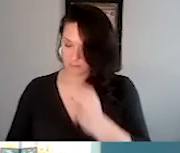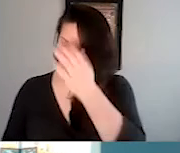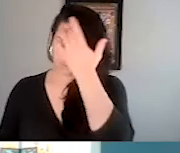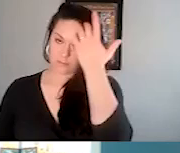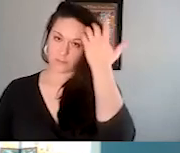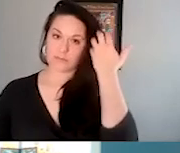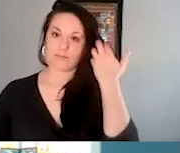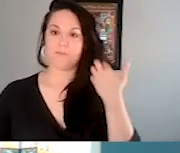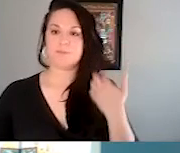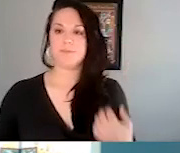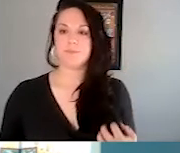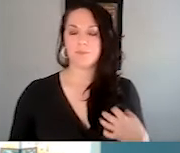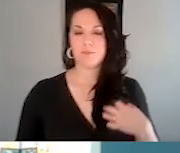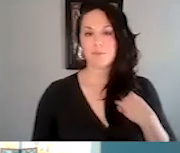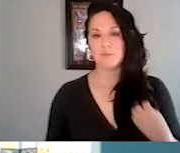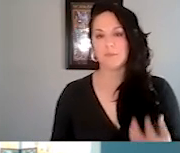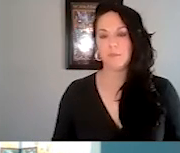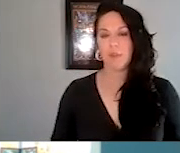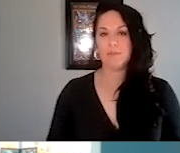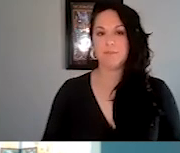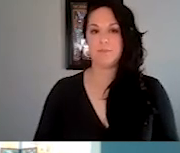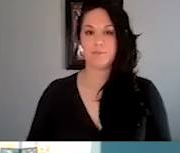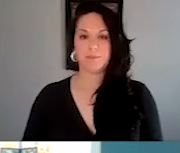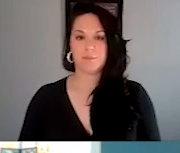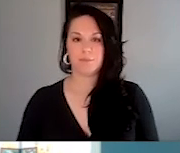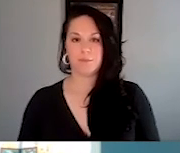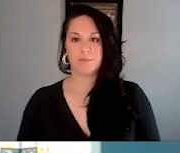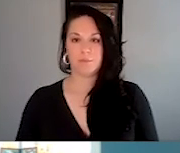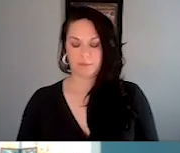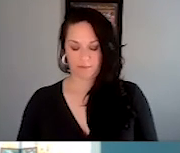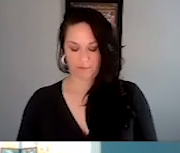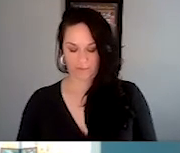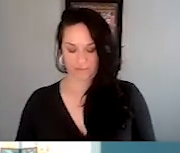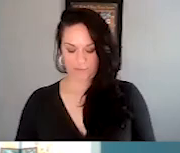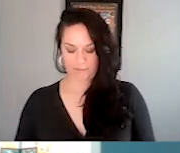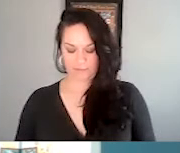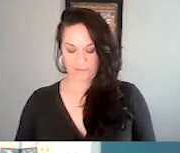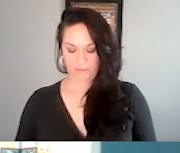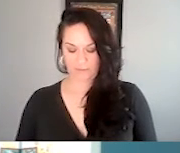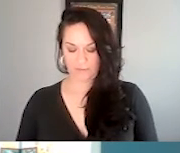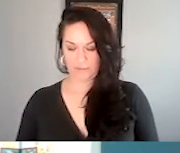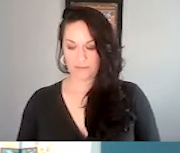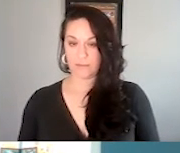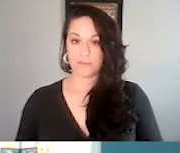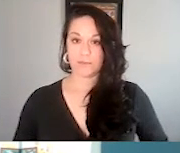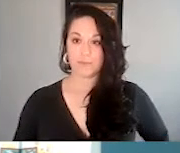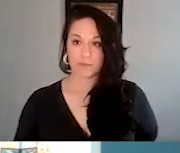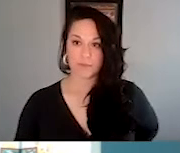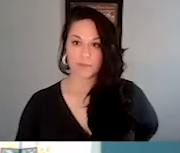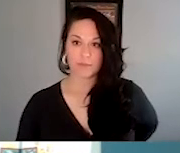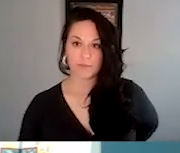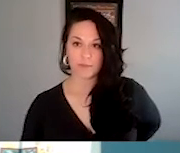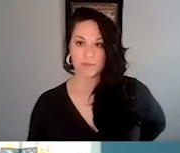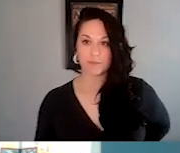products do not contain compounds naturally extracted from the hemp plant, and because they contain